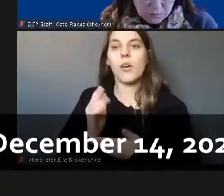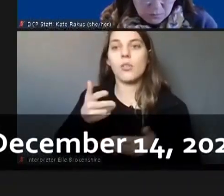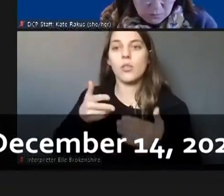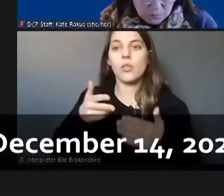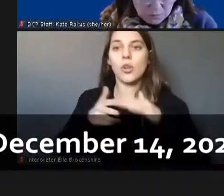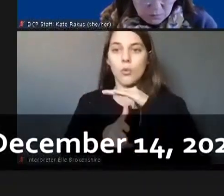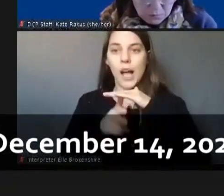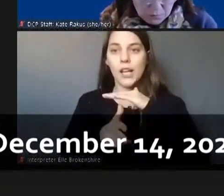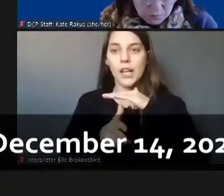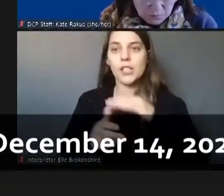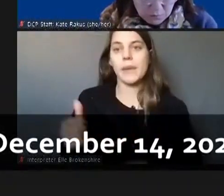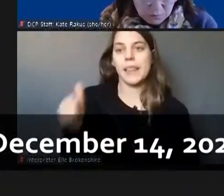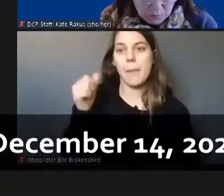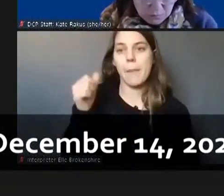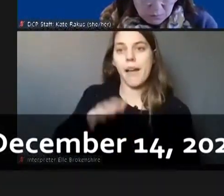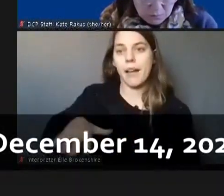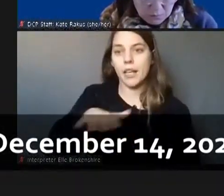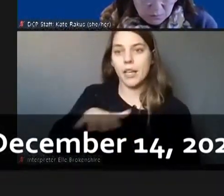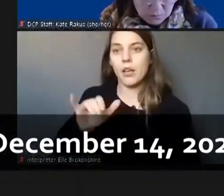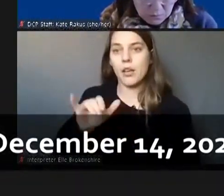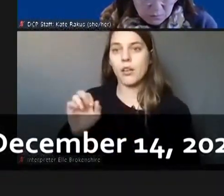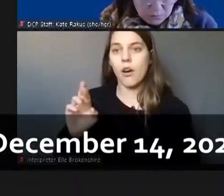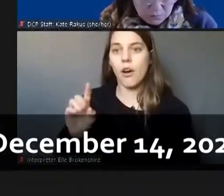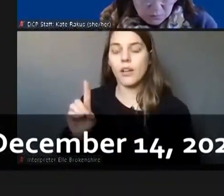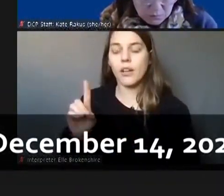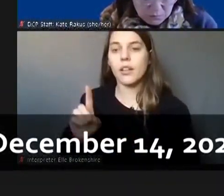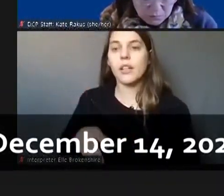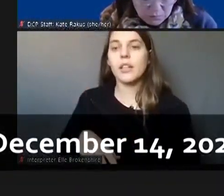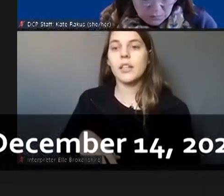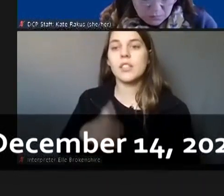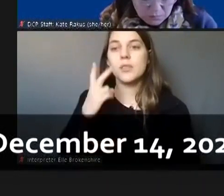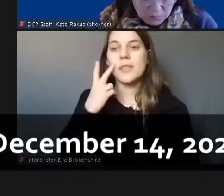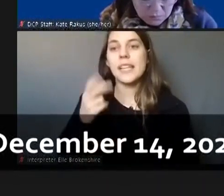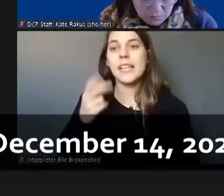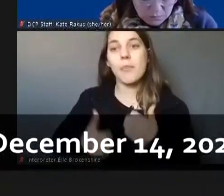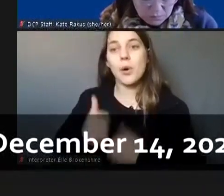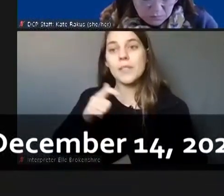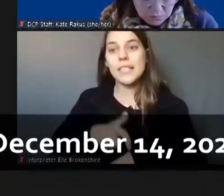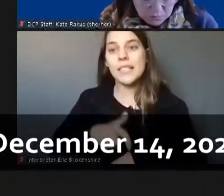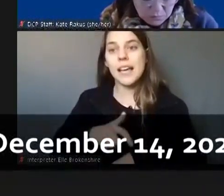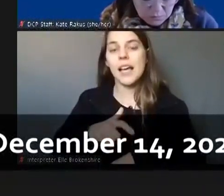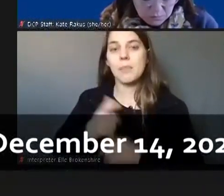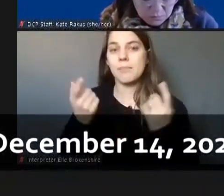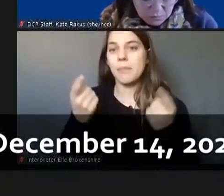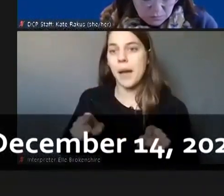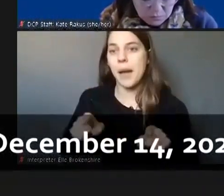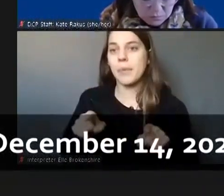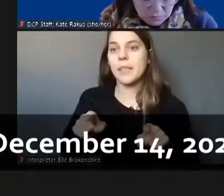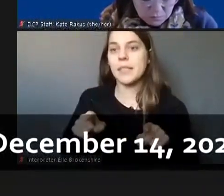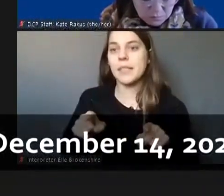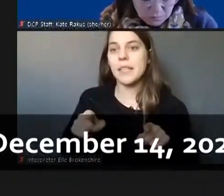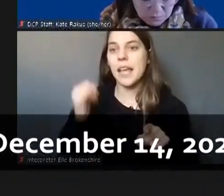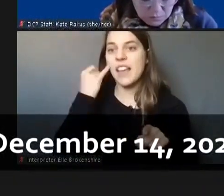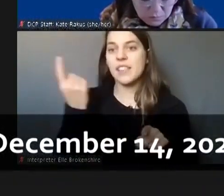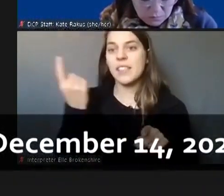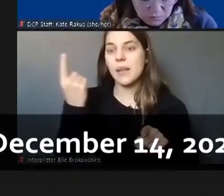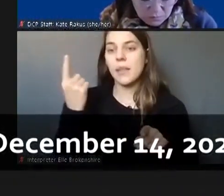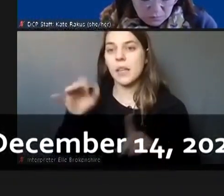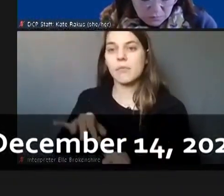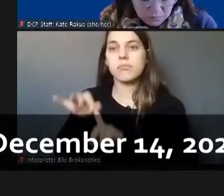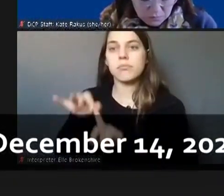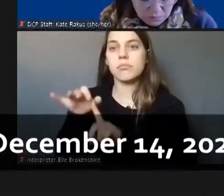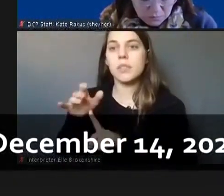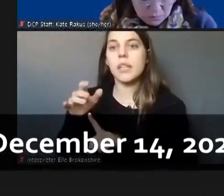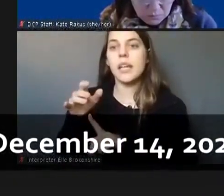what we have here in where the variances occurred are cases where the garage is located in the rear